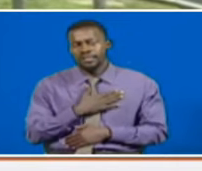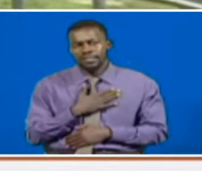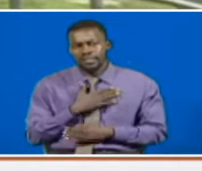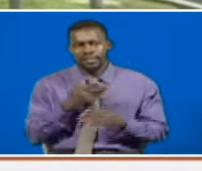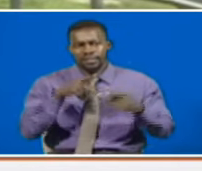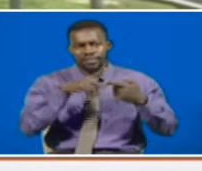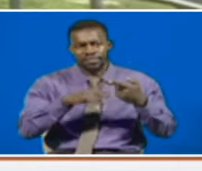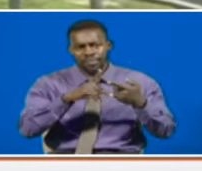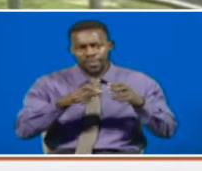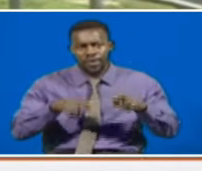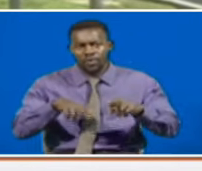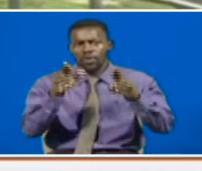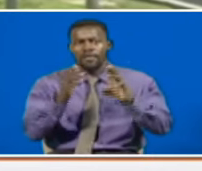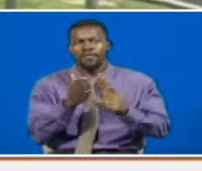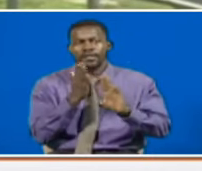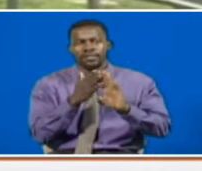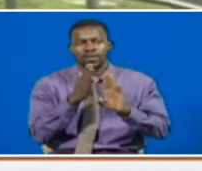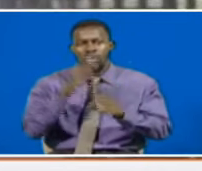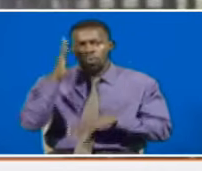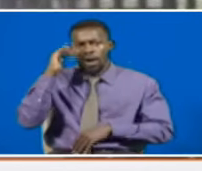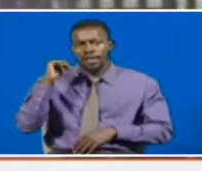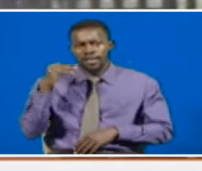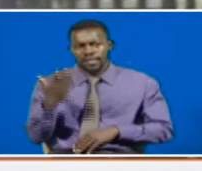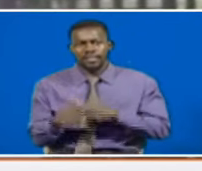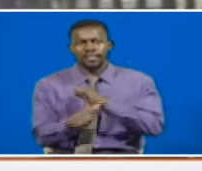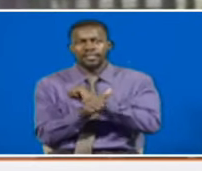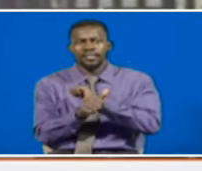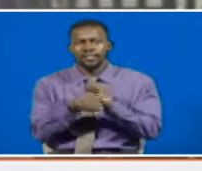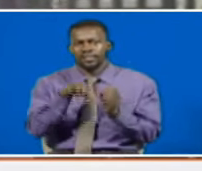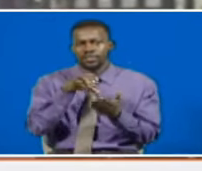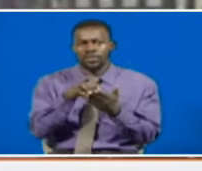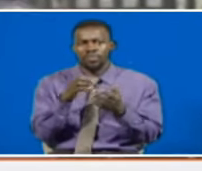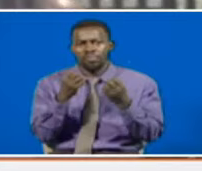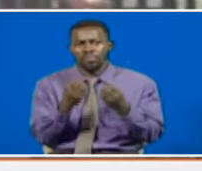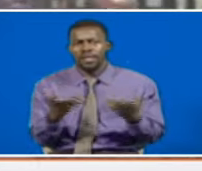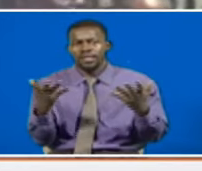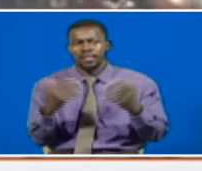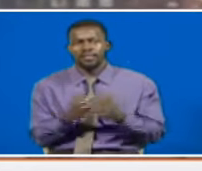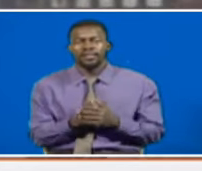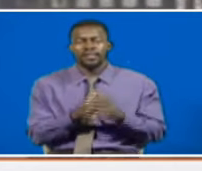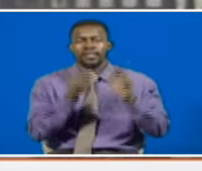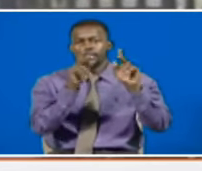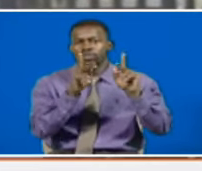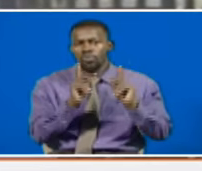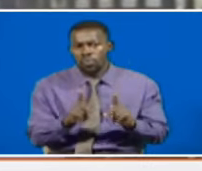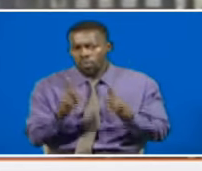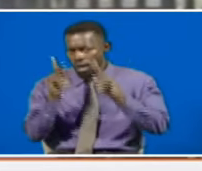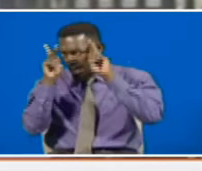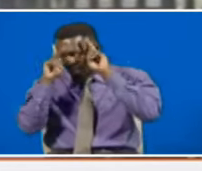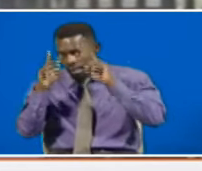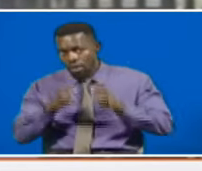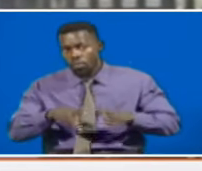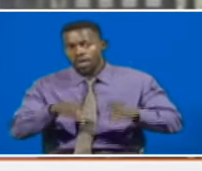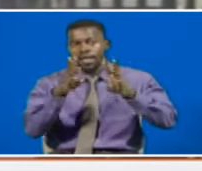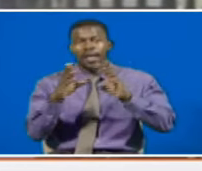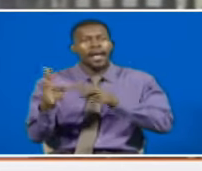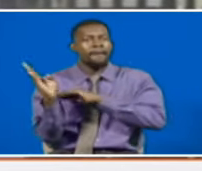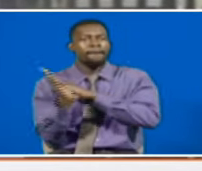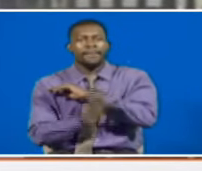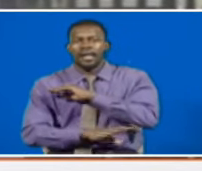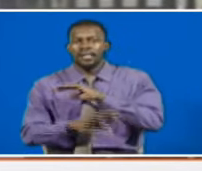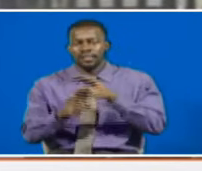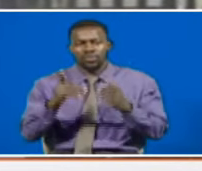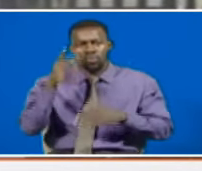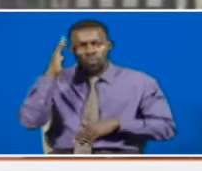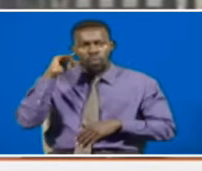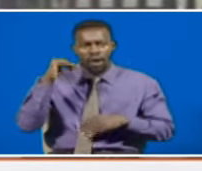which they say has many black spots. Kisumu Kakamega Highway is in bad shape. The road is okay, but there are no rubbles,